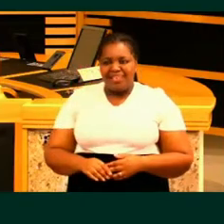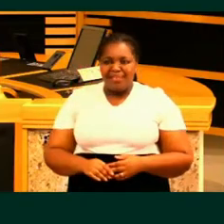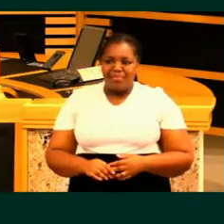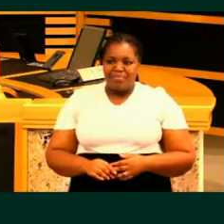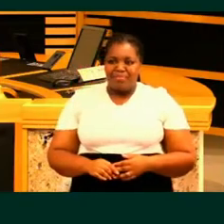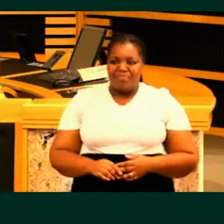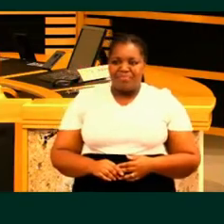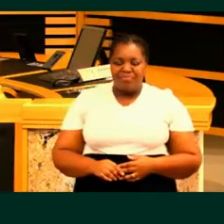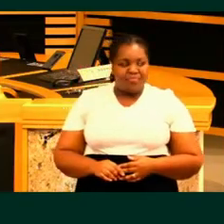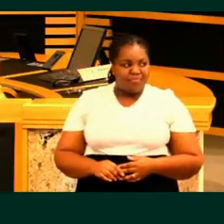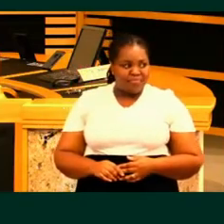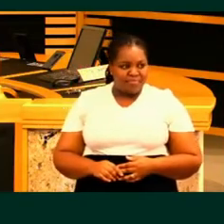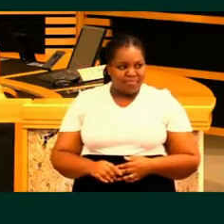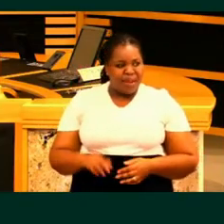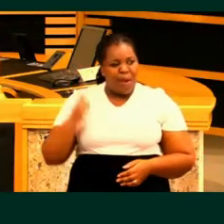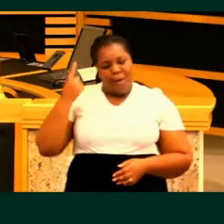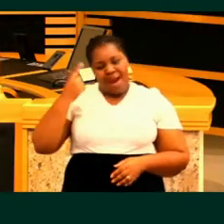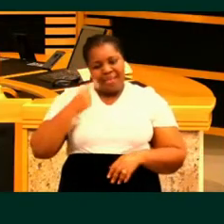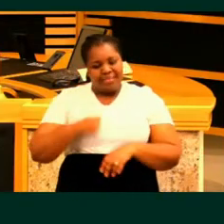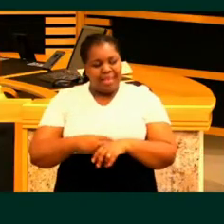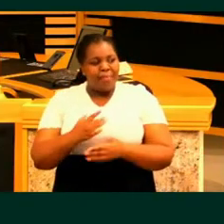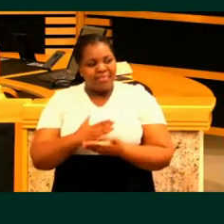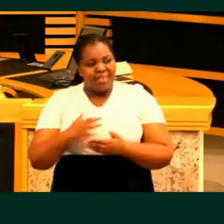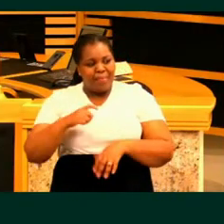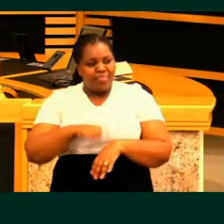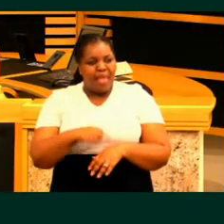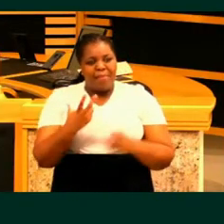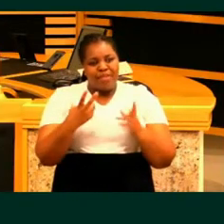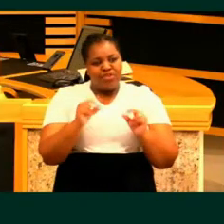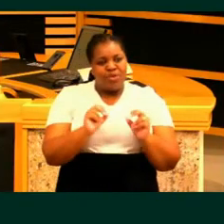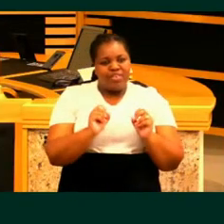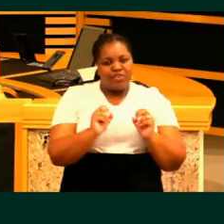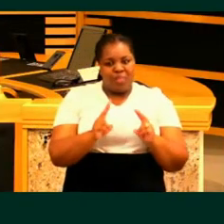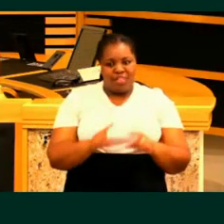experience that one time sometime in